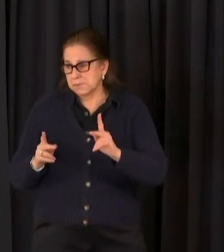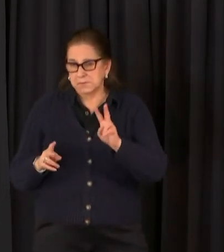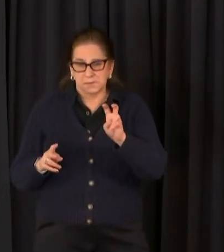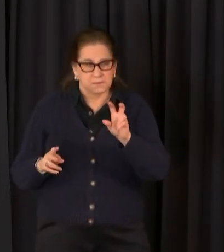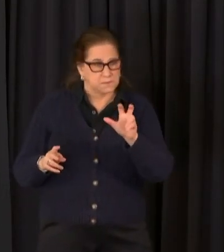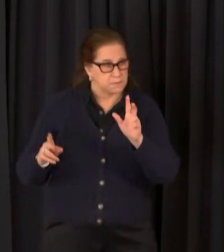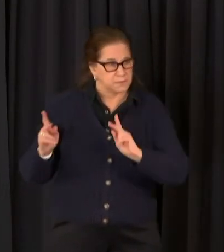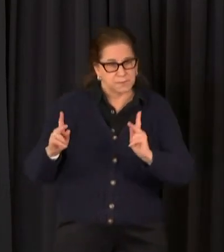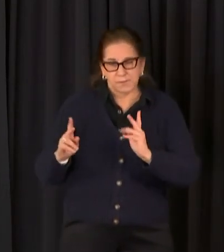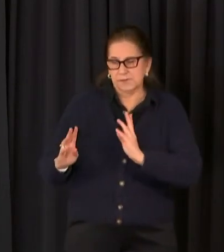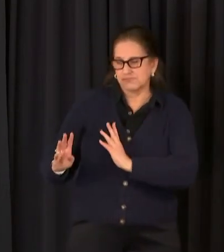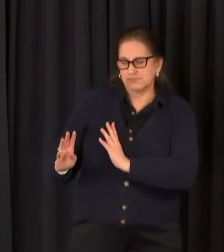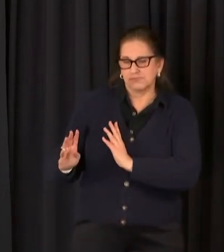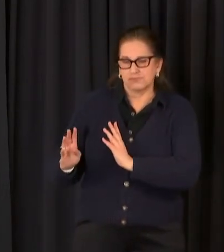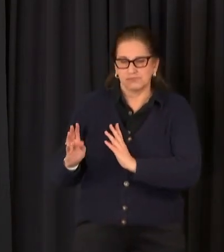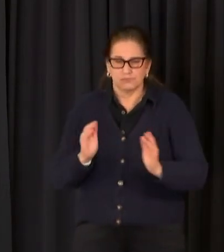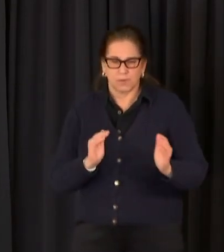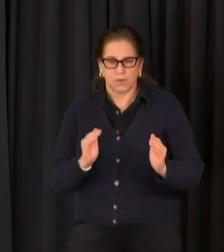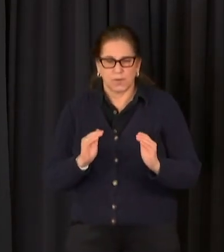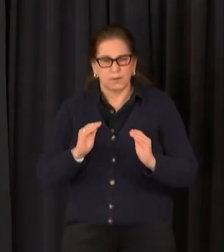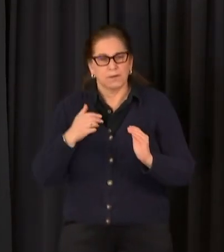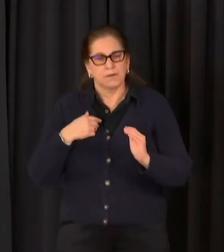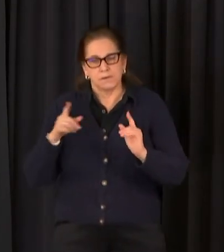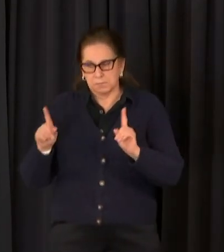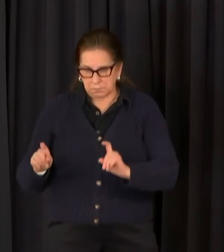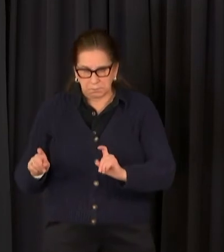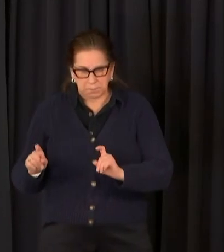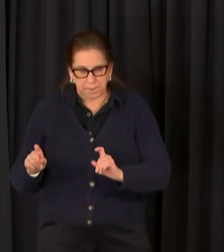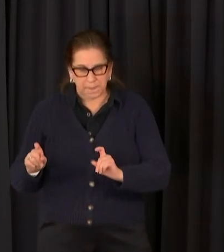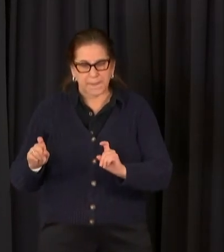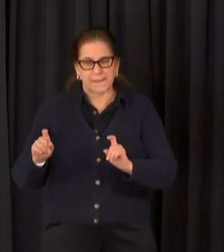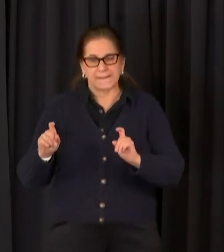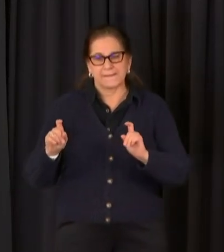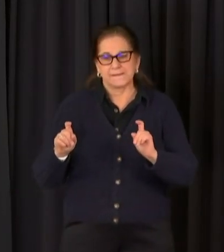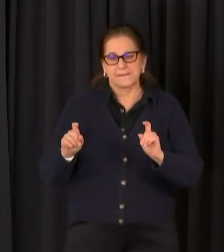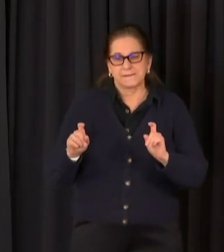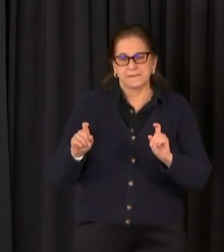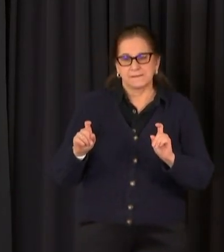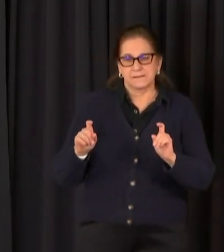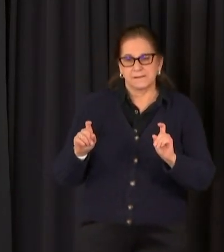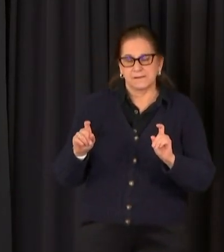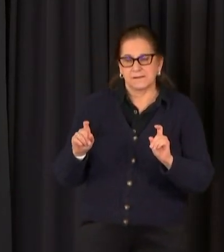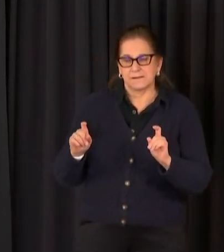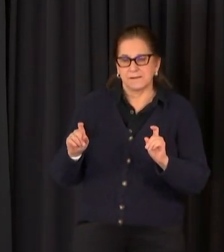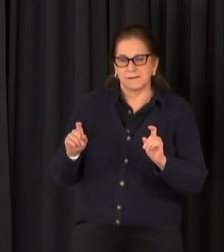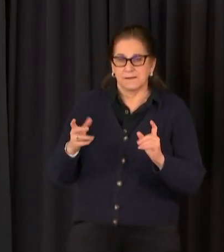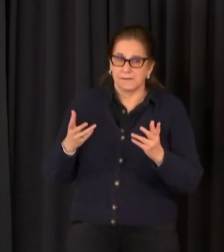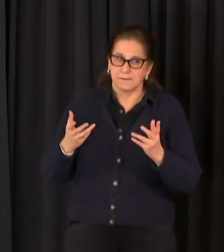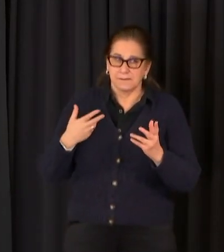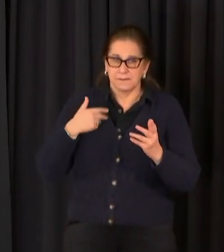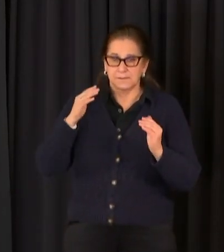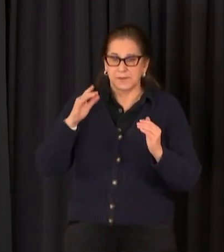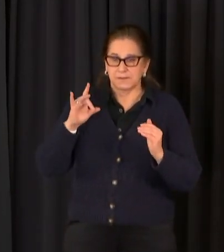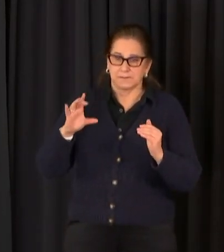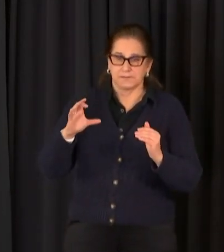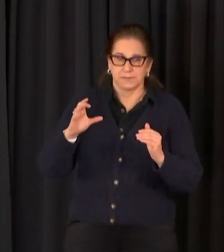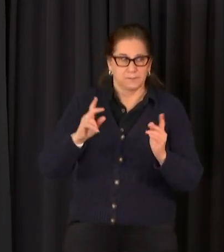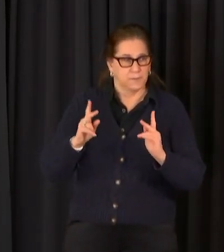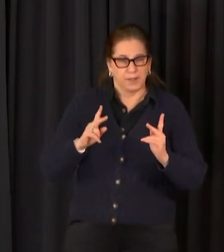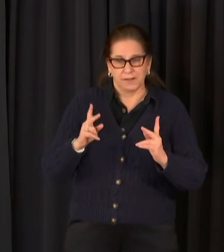there. Following along our model of high throughput for us is 800 to 100 people per day. Medium is about 400